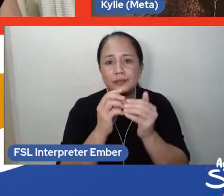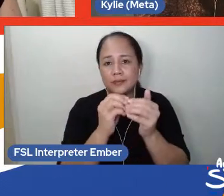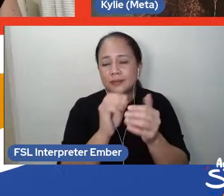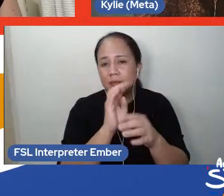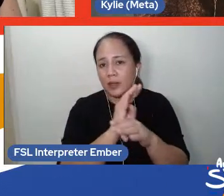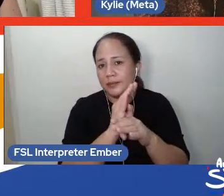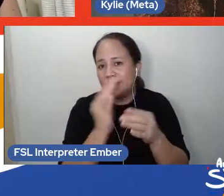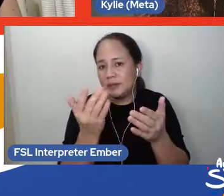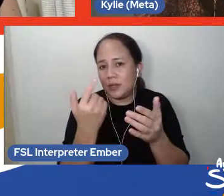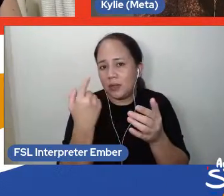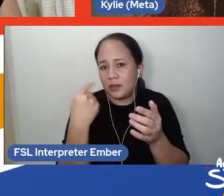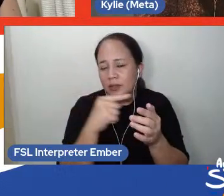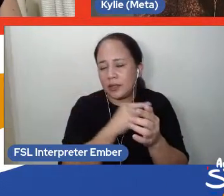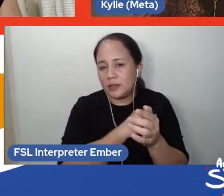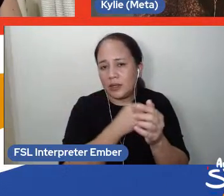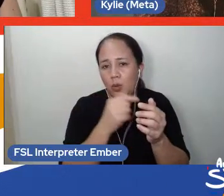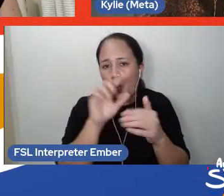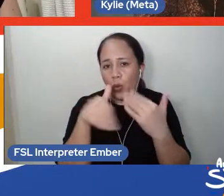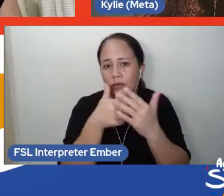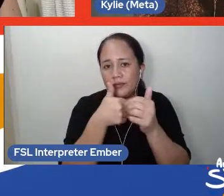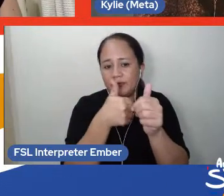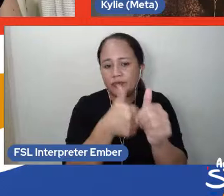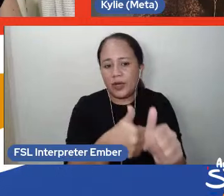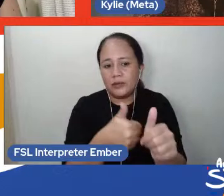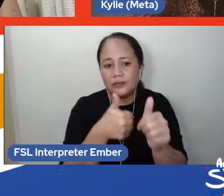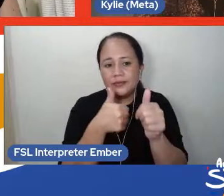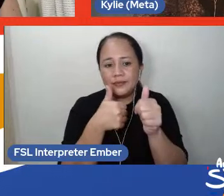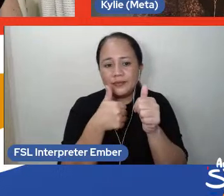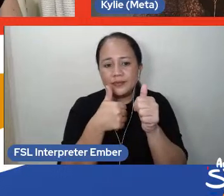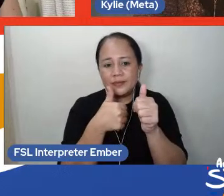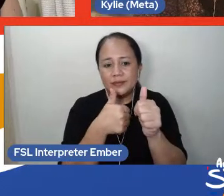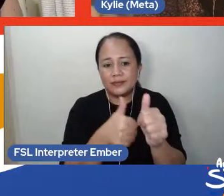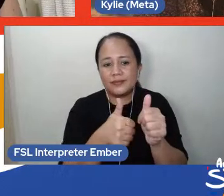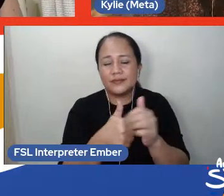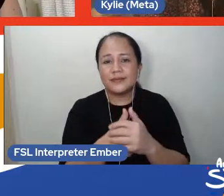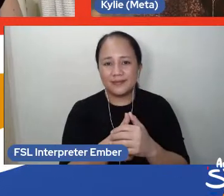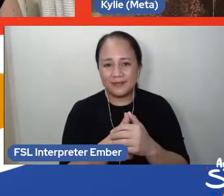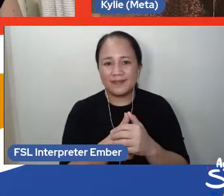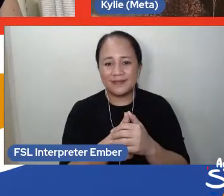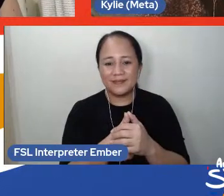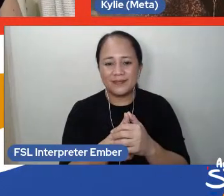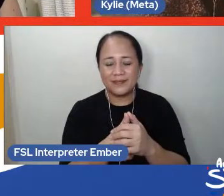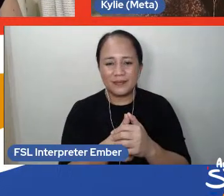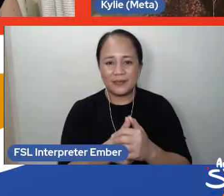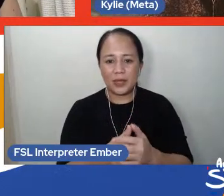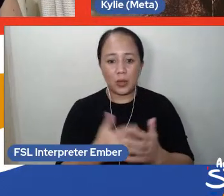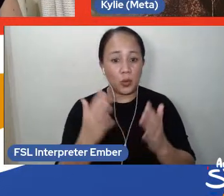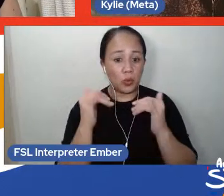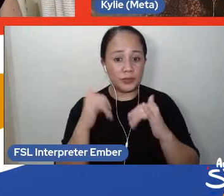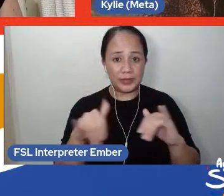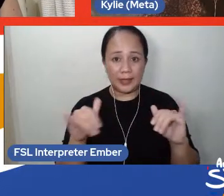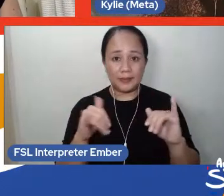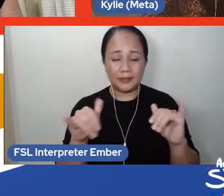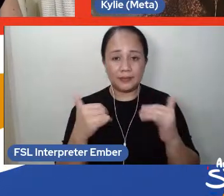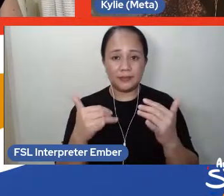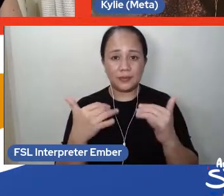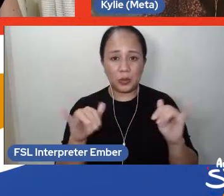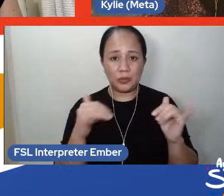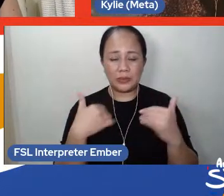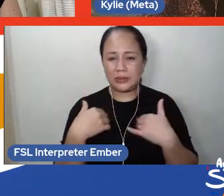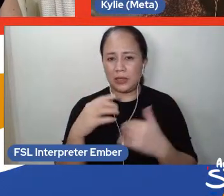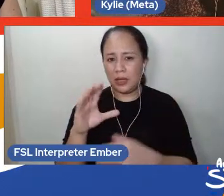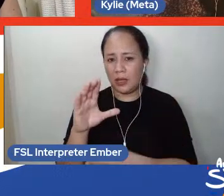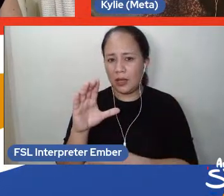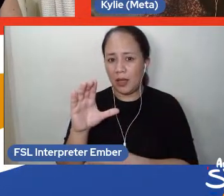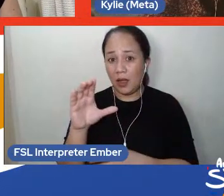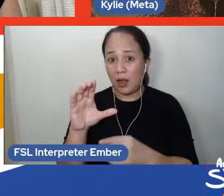hope everyone follows suit. Yeah. Thank you, Roy. We were hoping also. Carmela, do you have